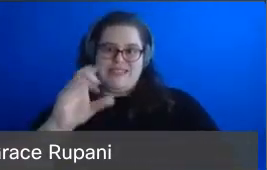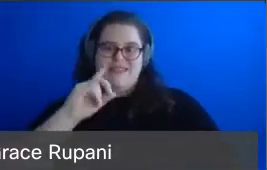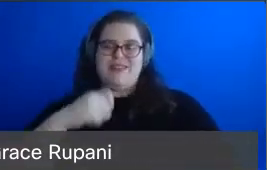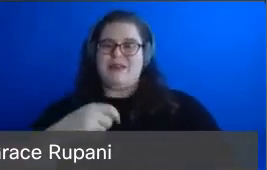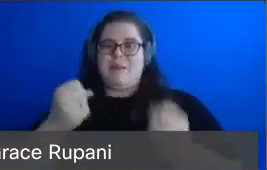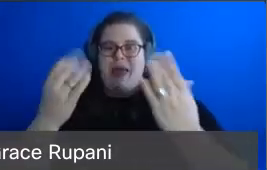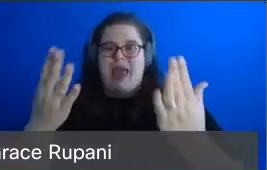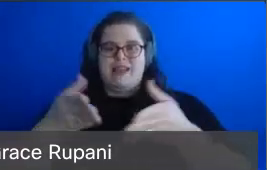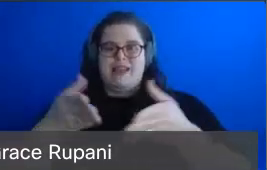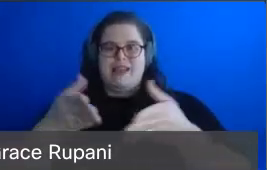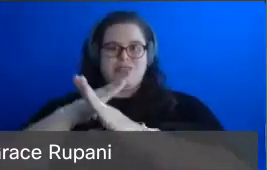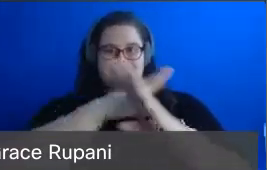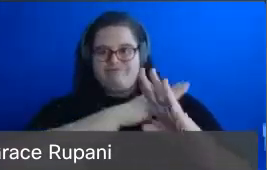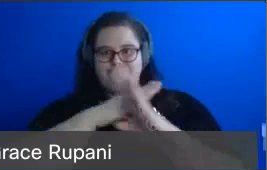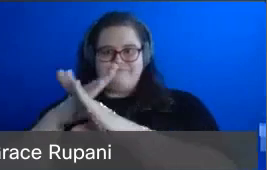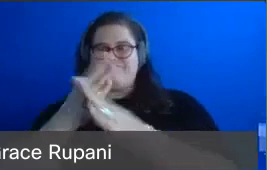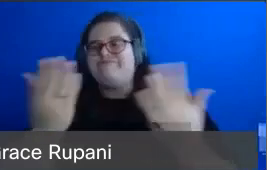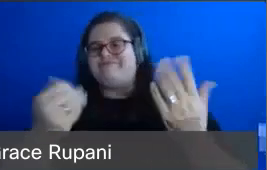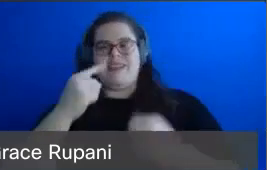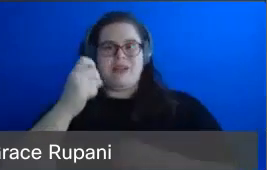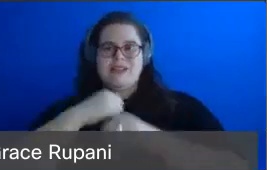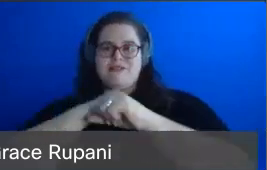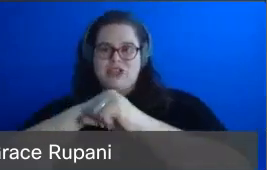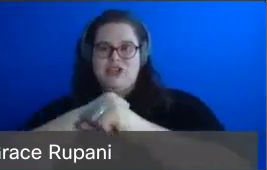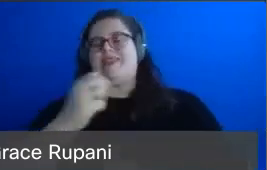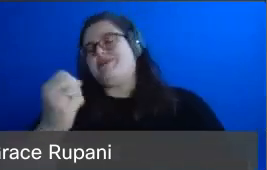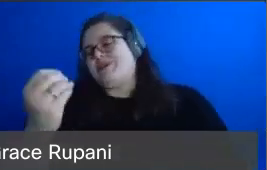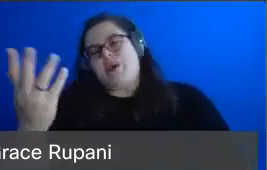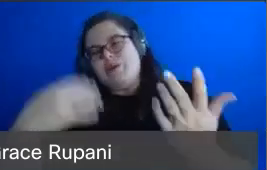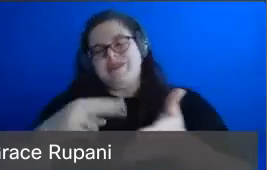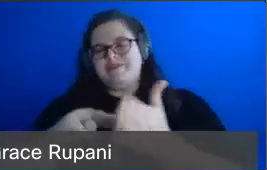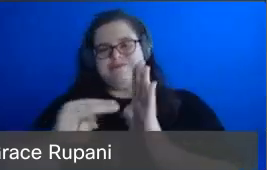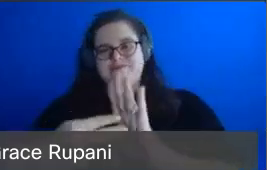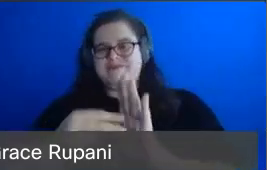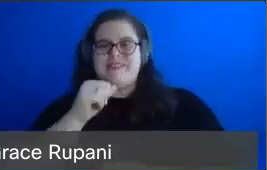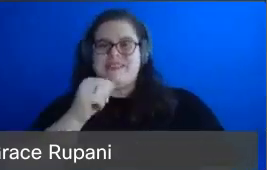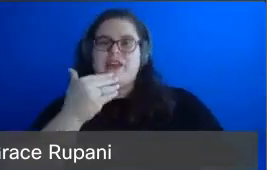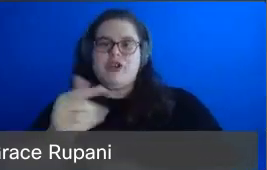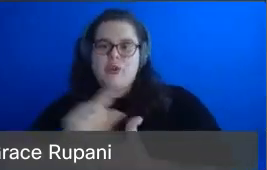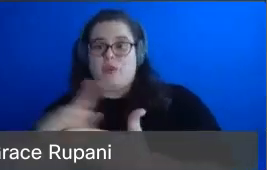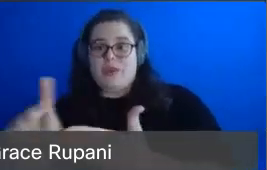So at any rate, we do have 80% of the people who are